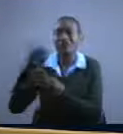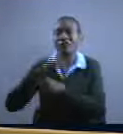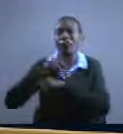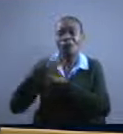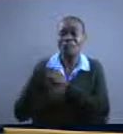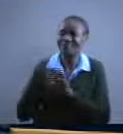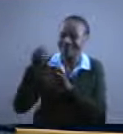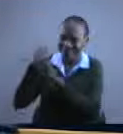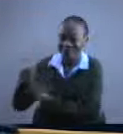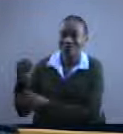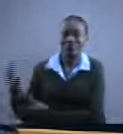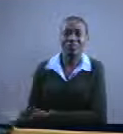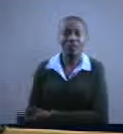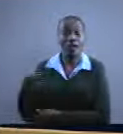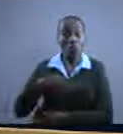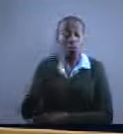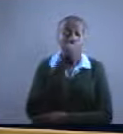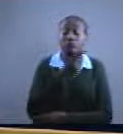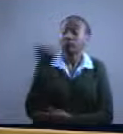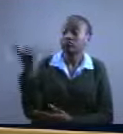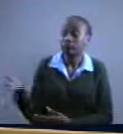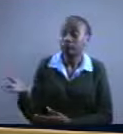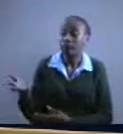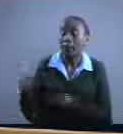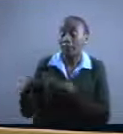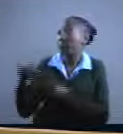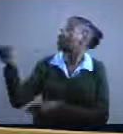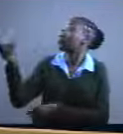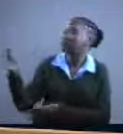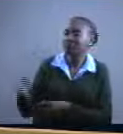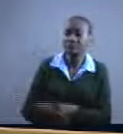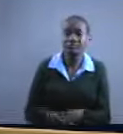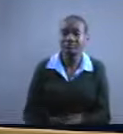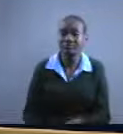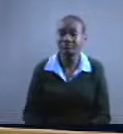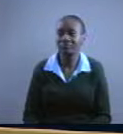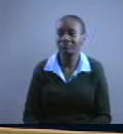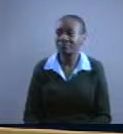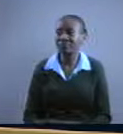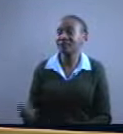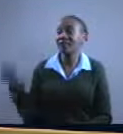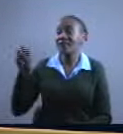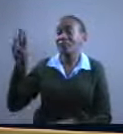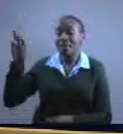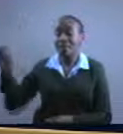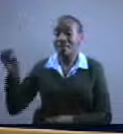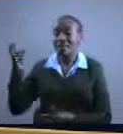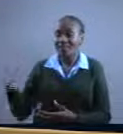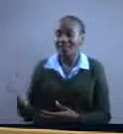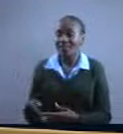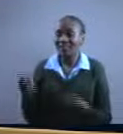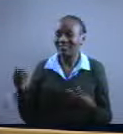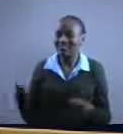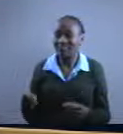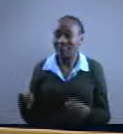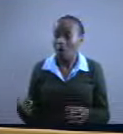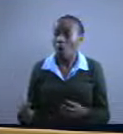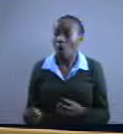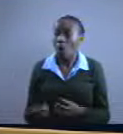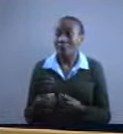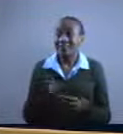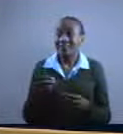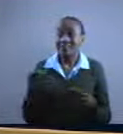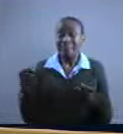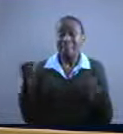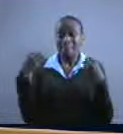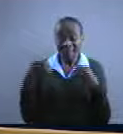want to say to the honorable member there, Honorable Vandameve, it is hot in the kitchen.